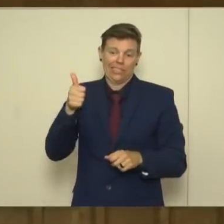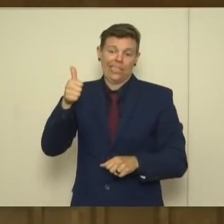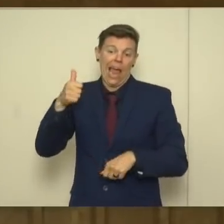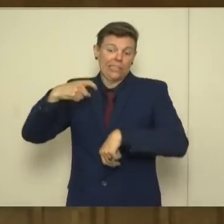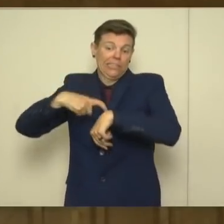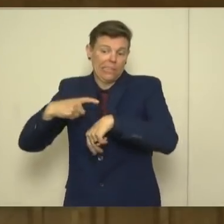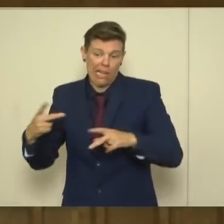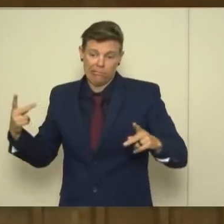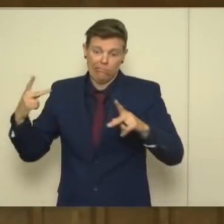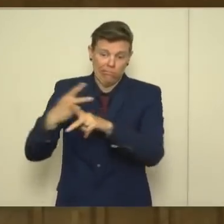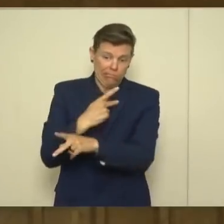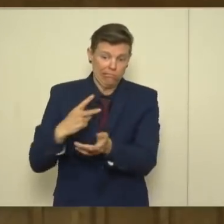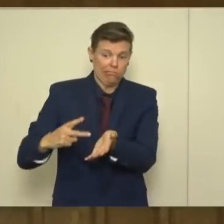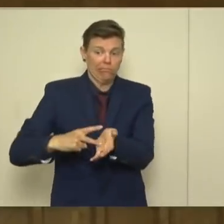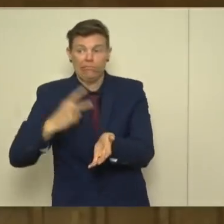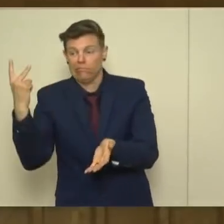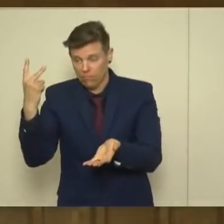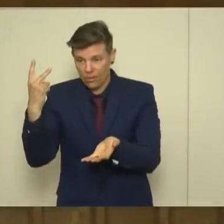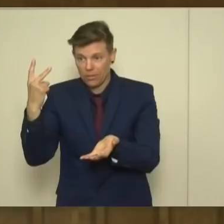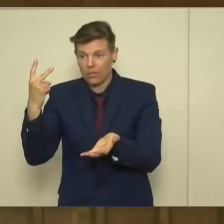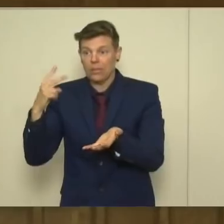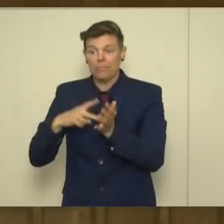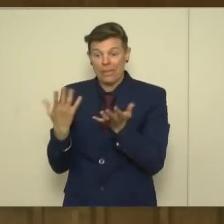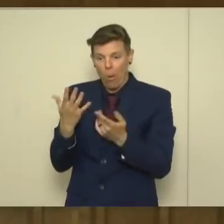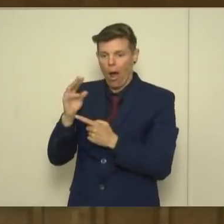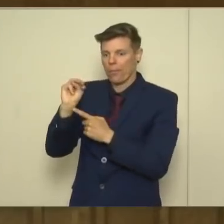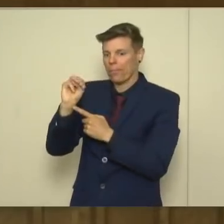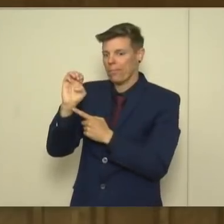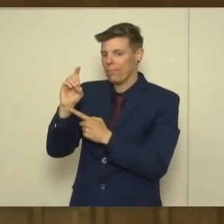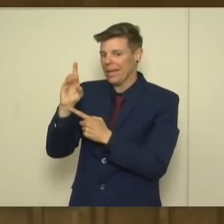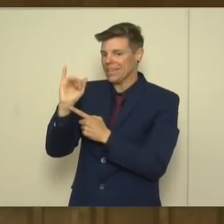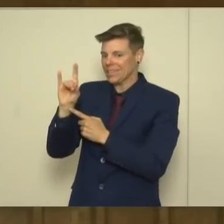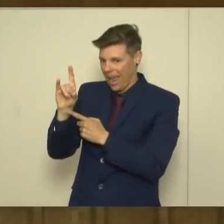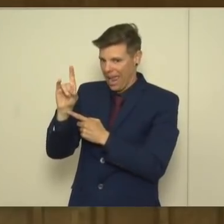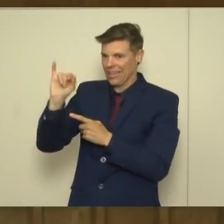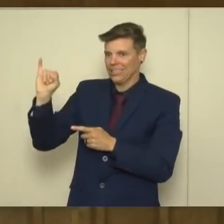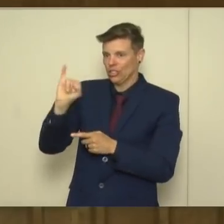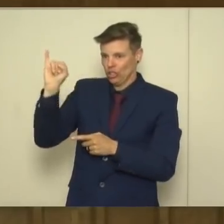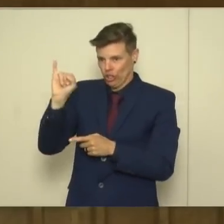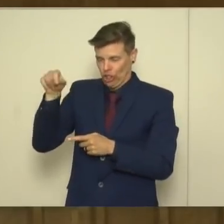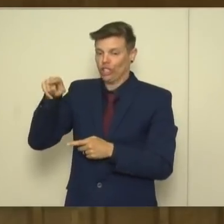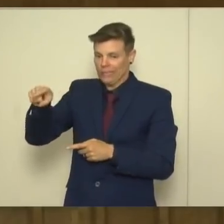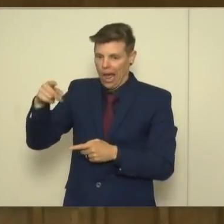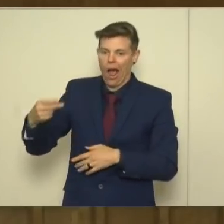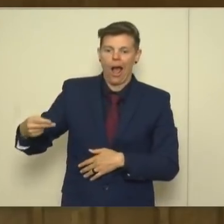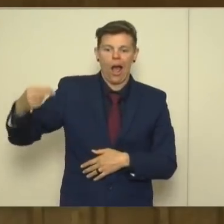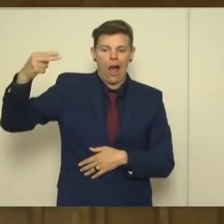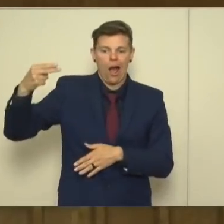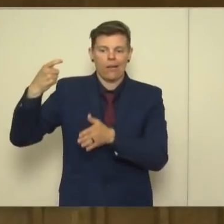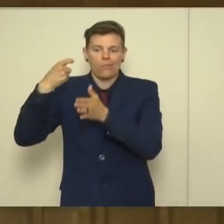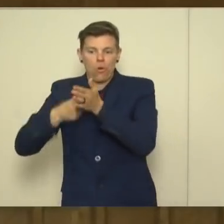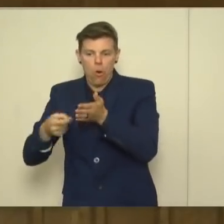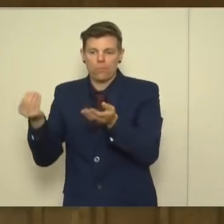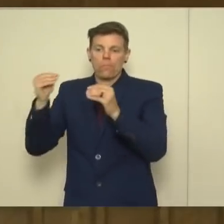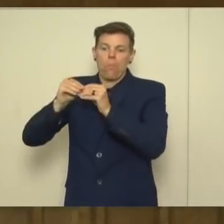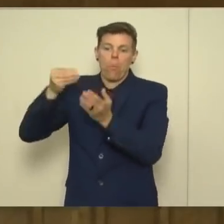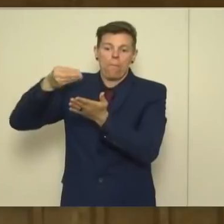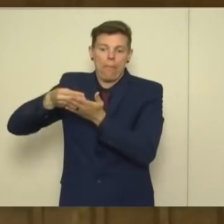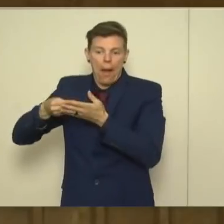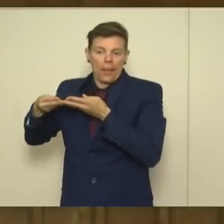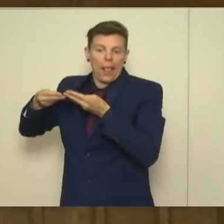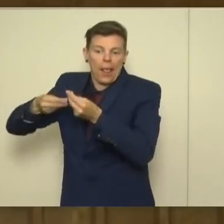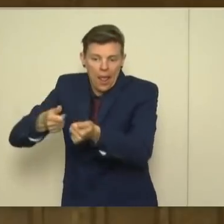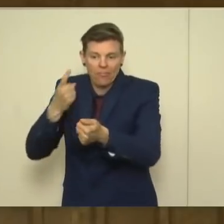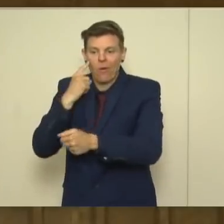because COVID is expensive to treat, often involves long hospitalization, ICU stay, and the like, is significantly higher. Add